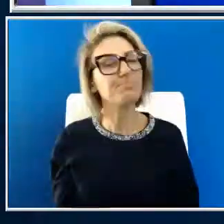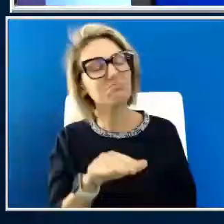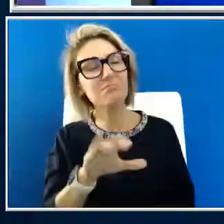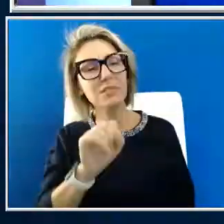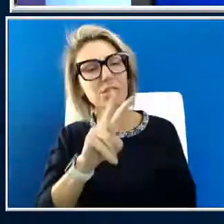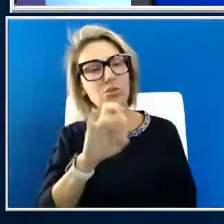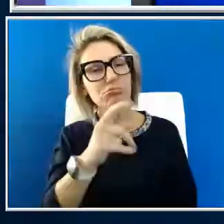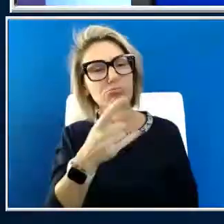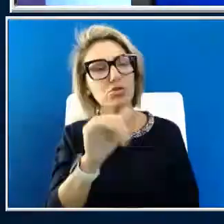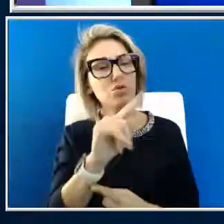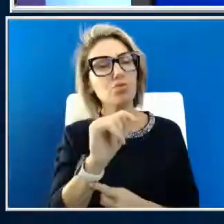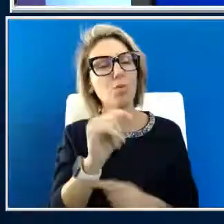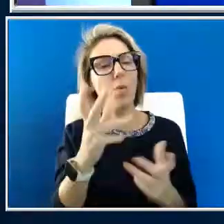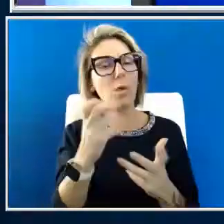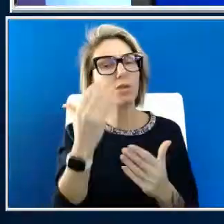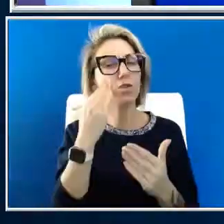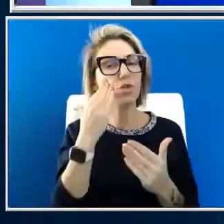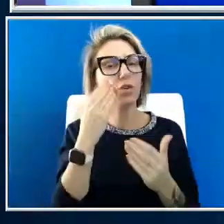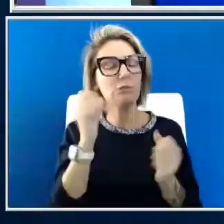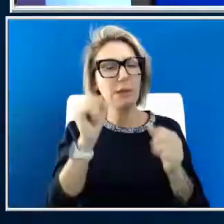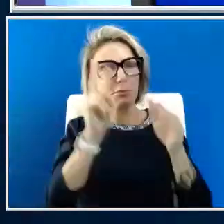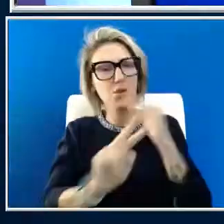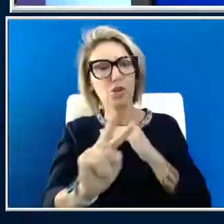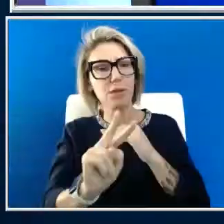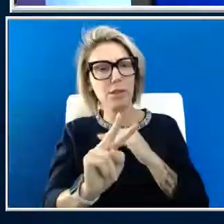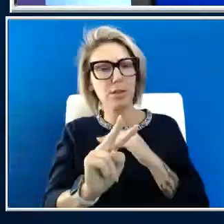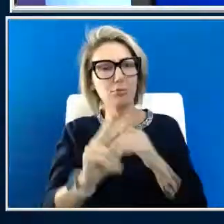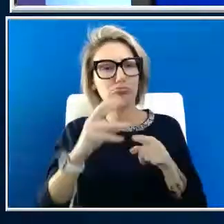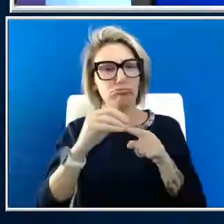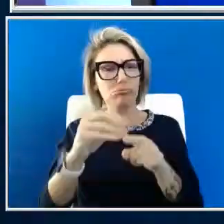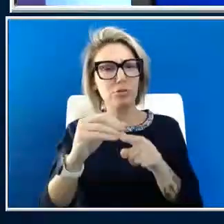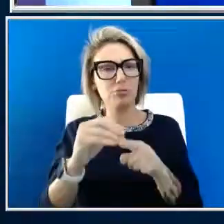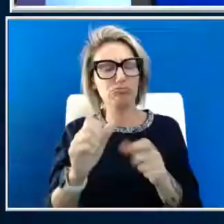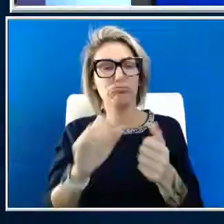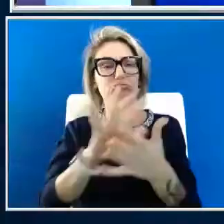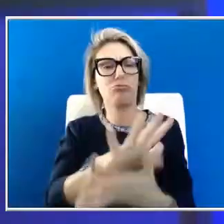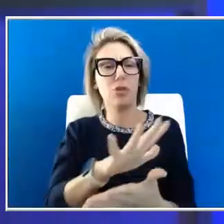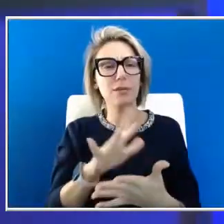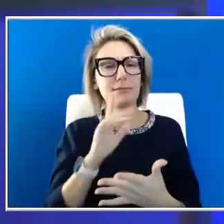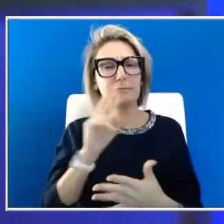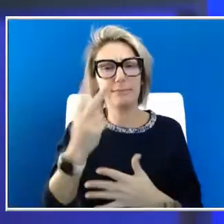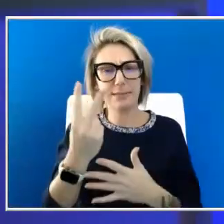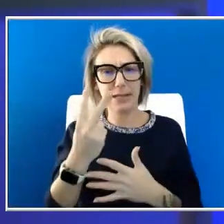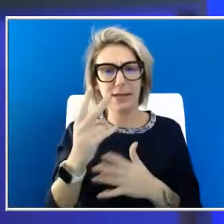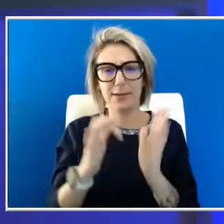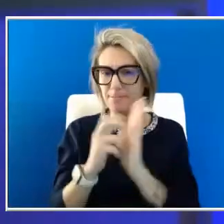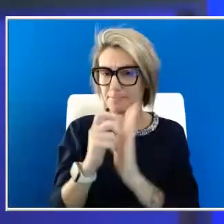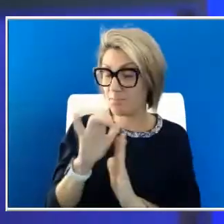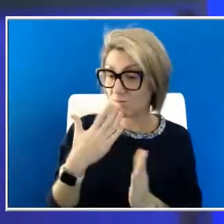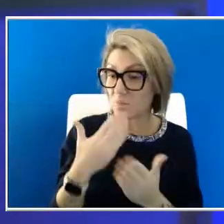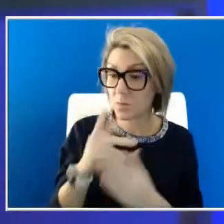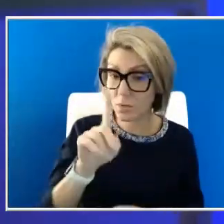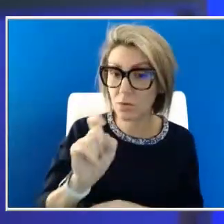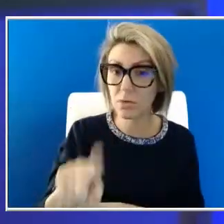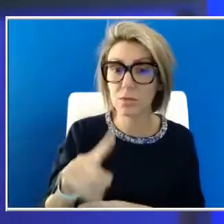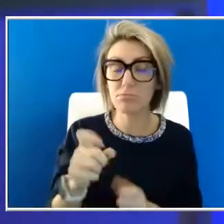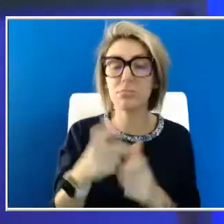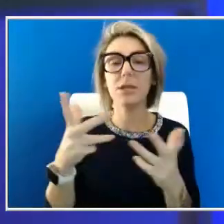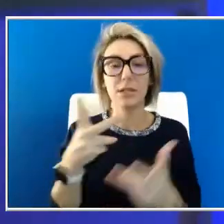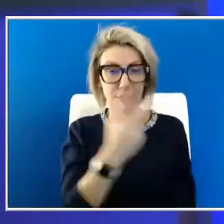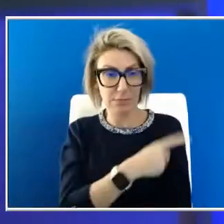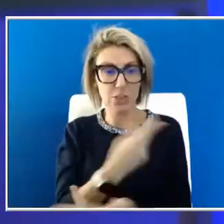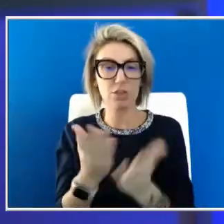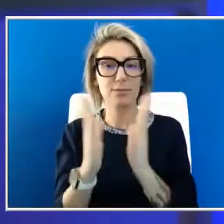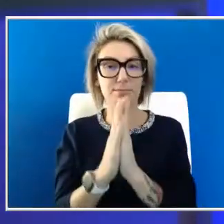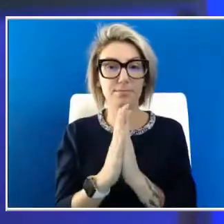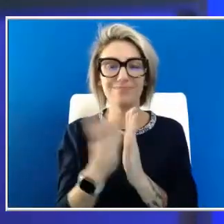way to predict if radiation will cause a second cancer? That's a very good question, and many patients ask that. So